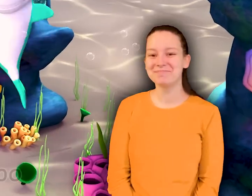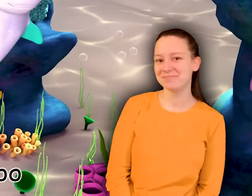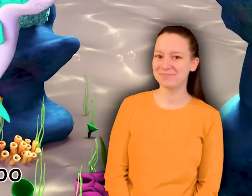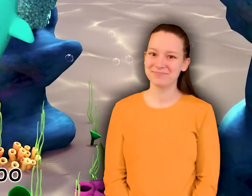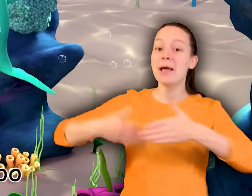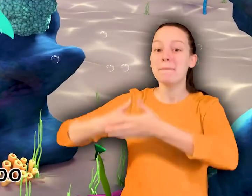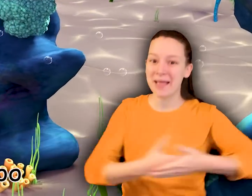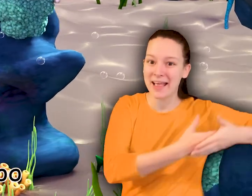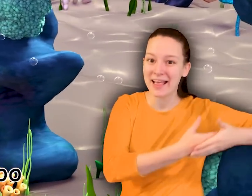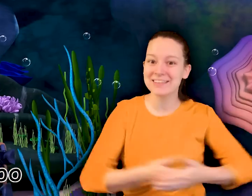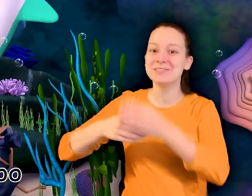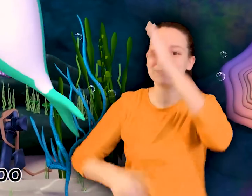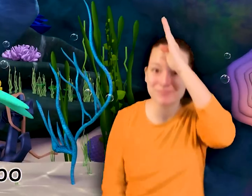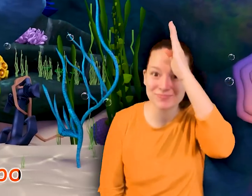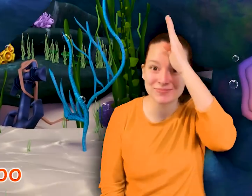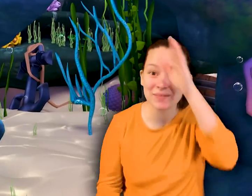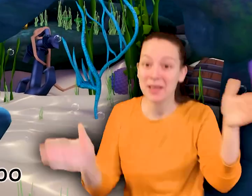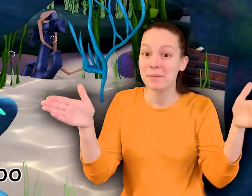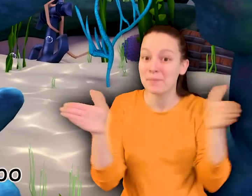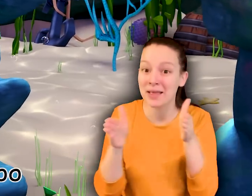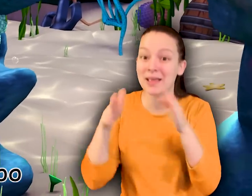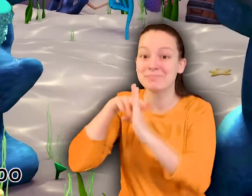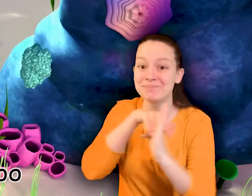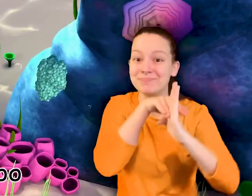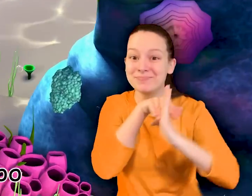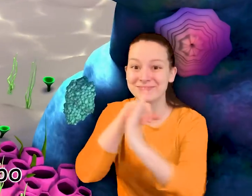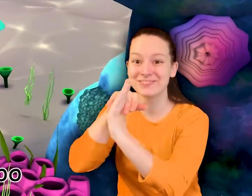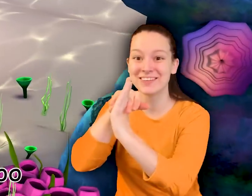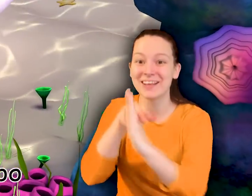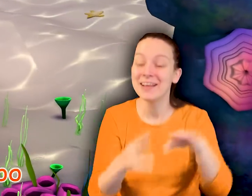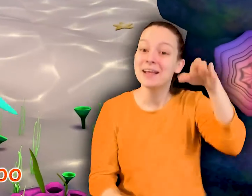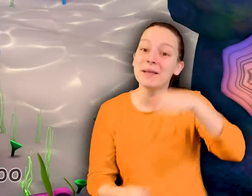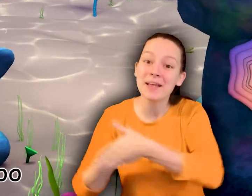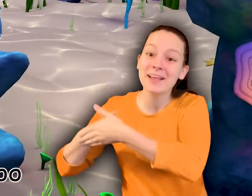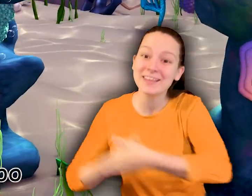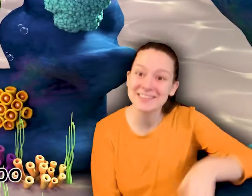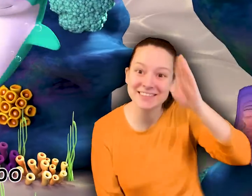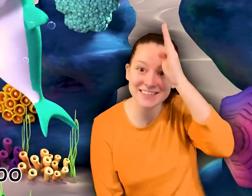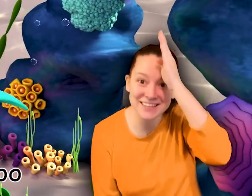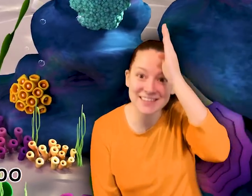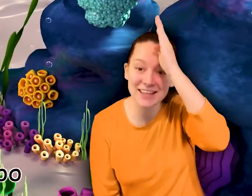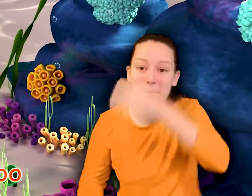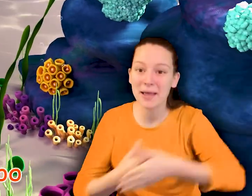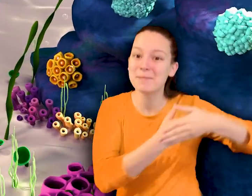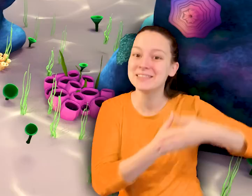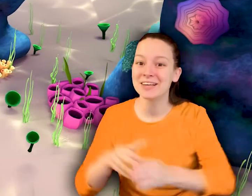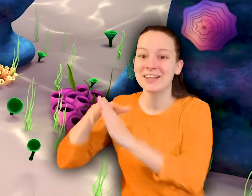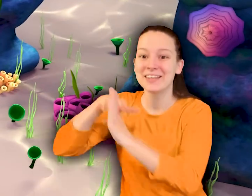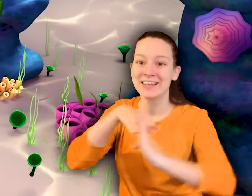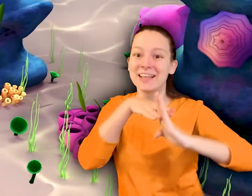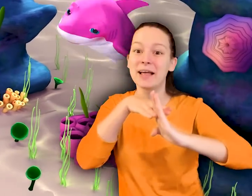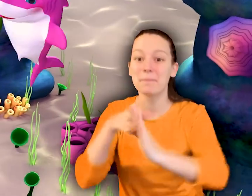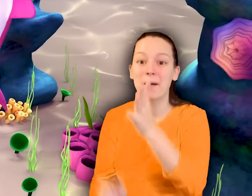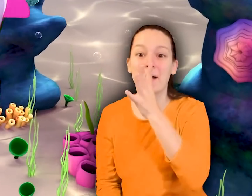shark baby shark baby shark do doo doo doo doo do baby shark doo doo do doo do doo